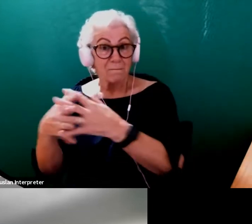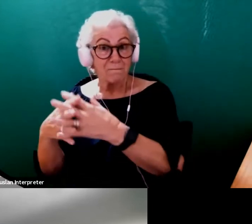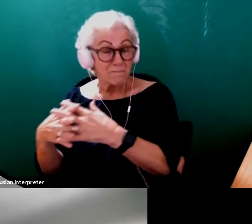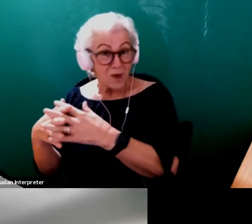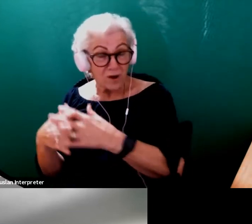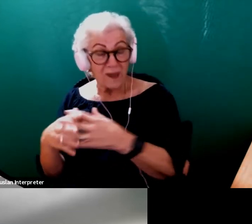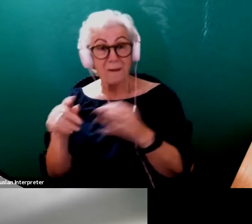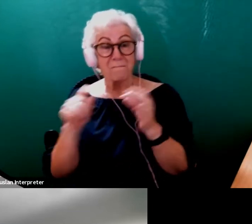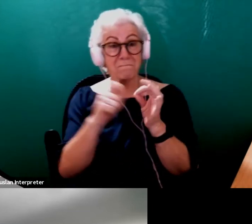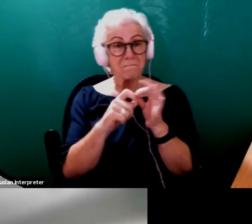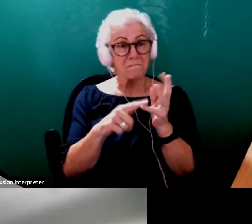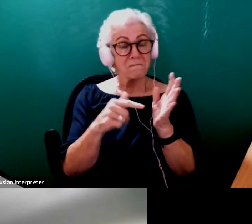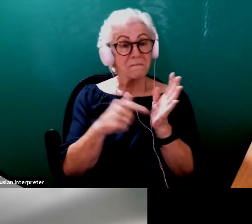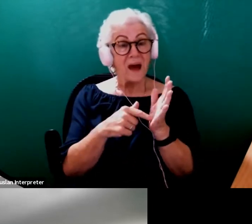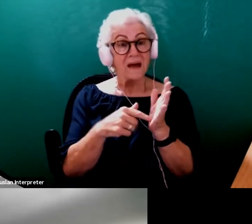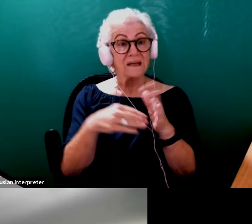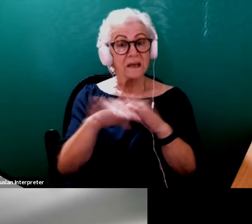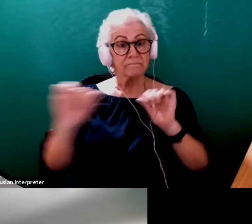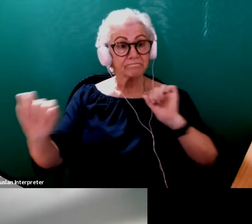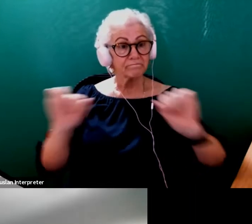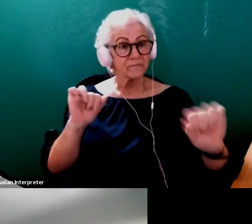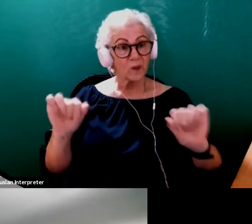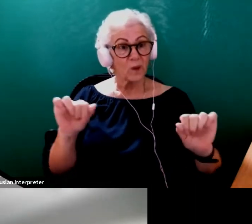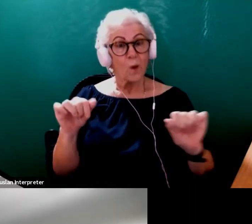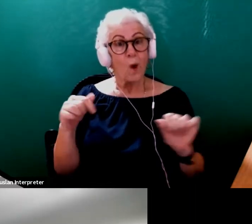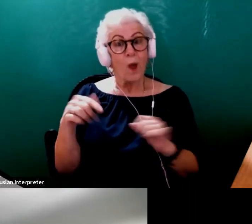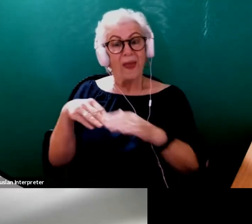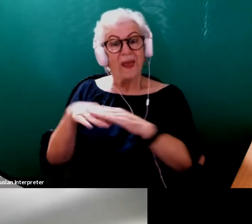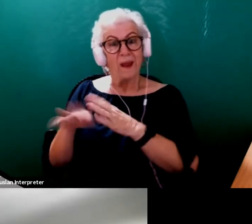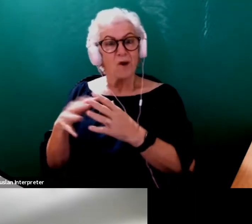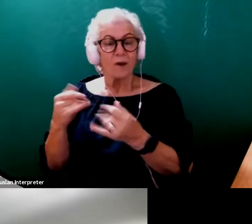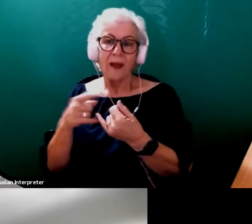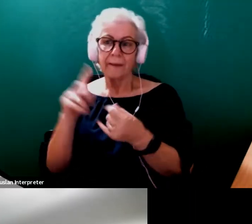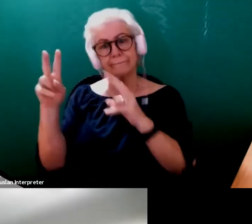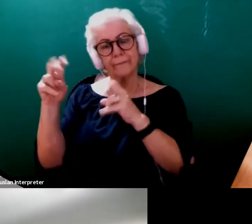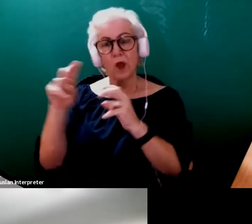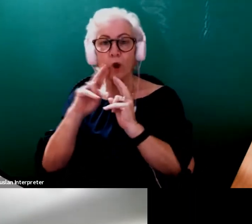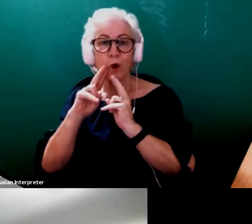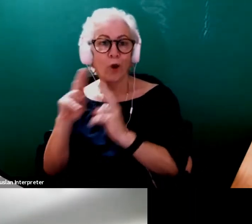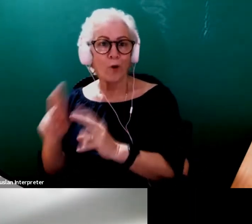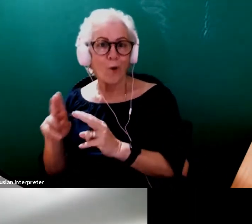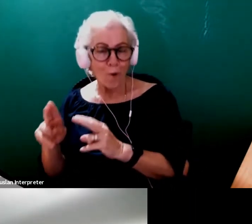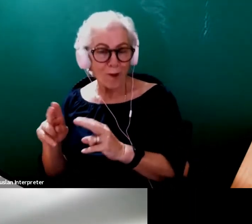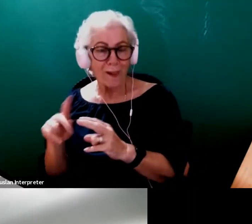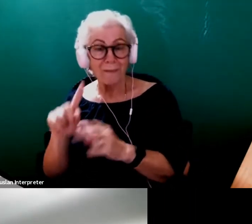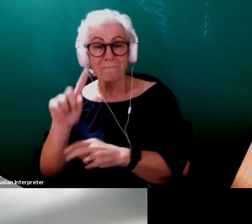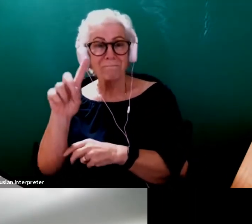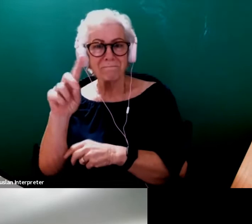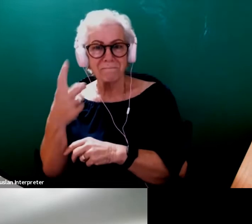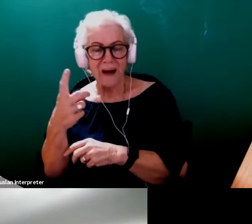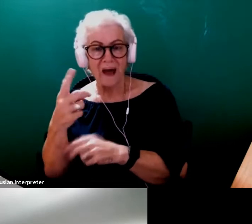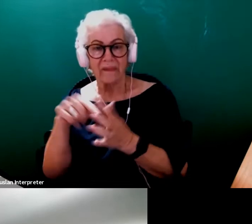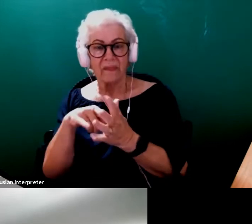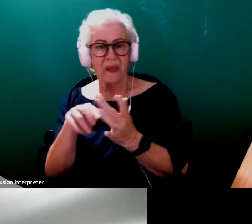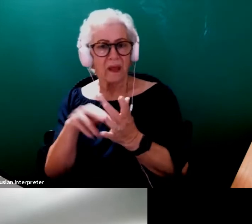we, in relative terms, we were more or less normal by the mid-20th century. And then we had this influx